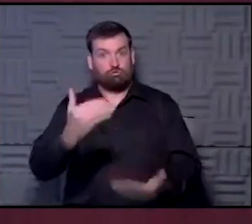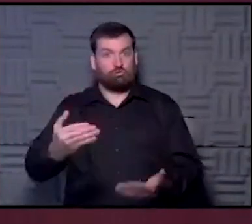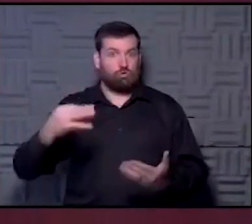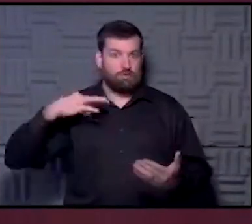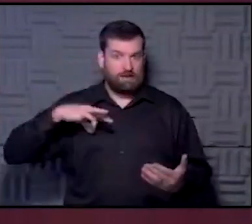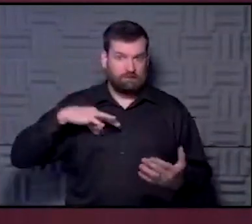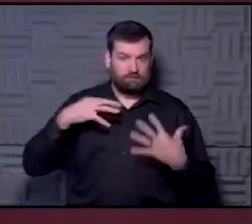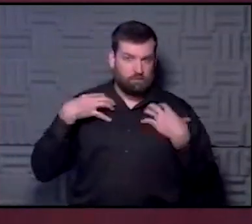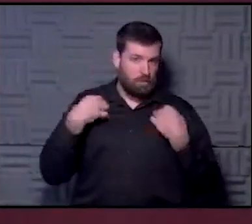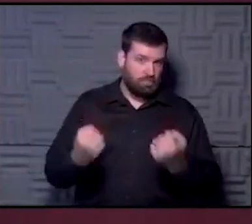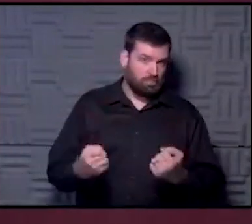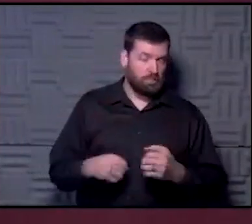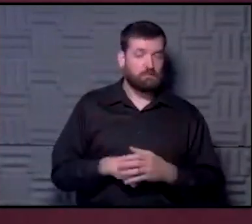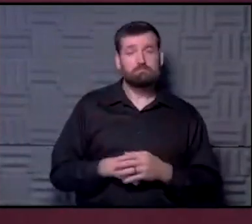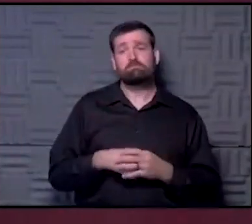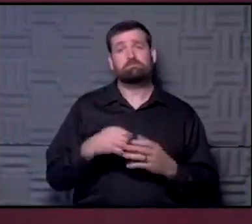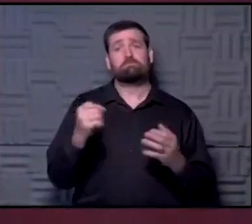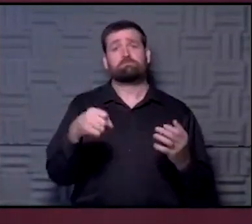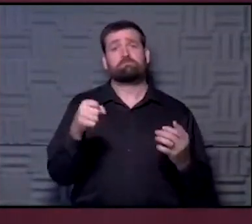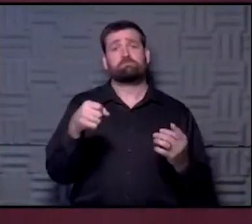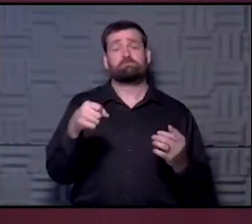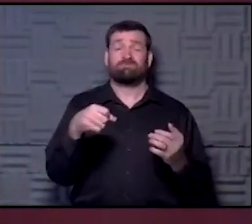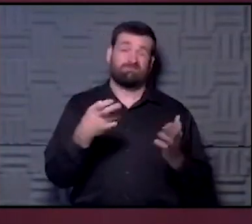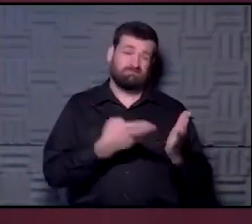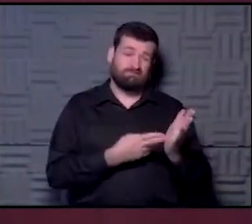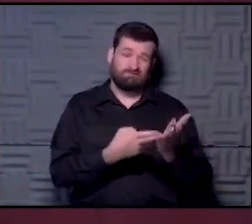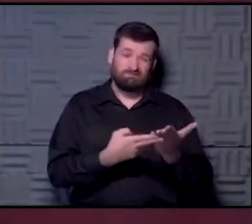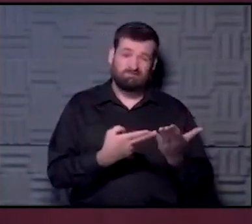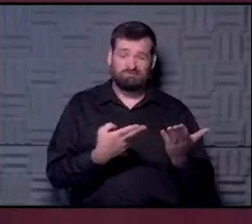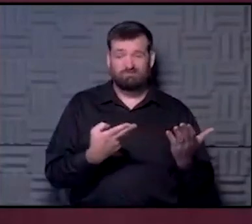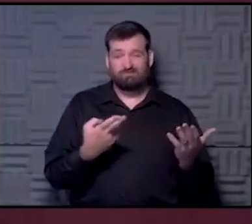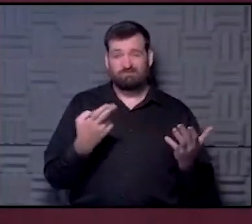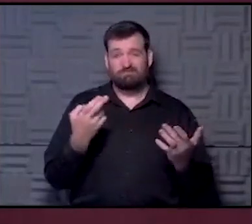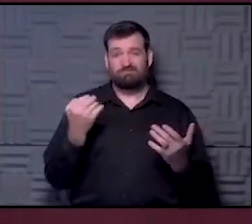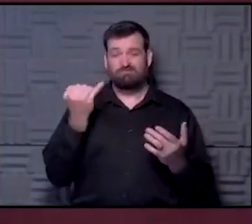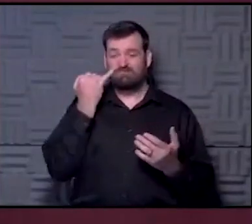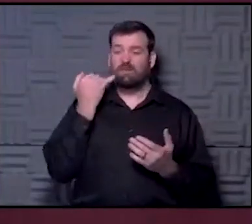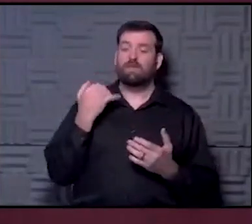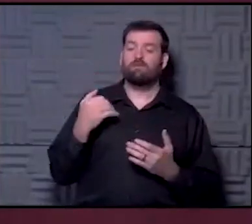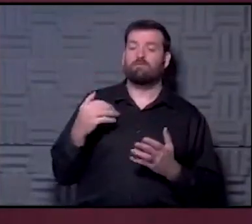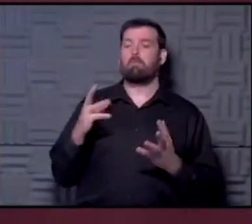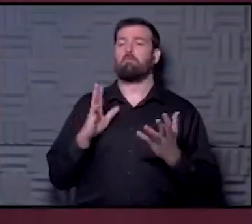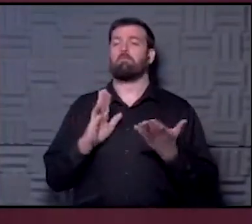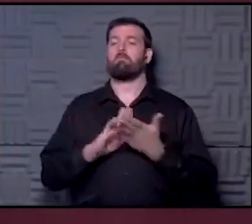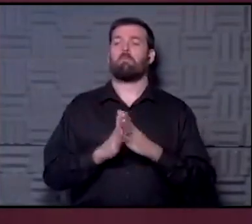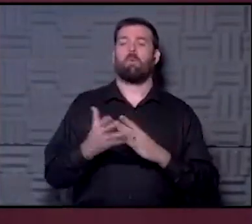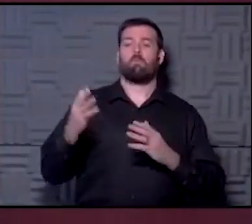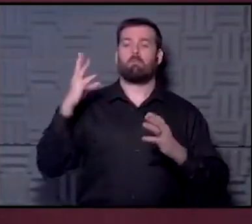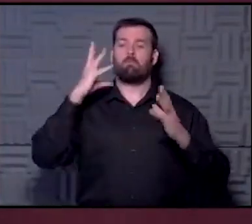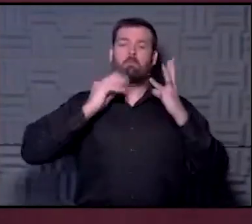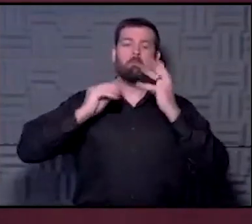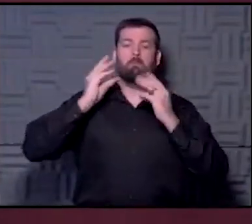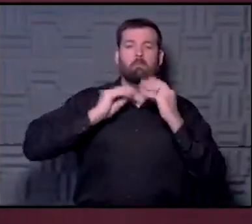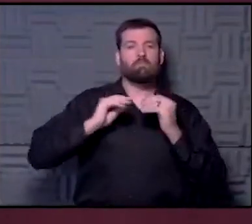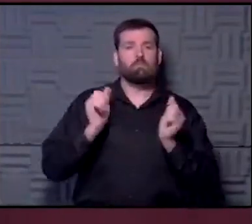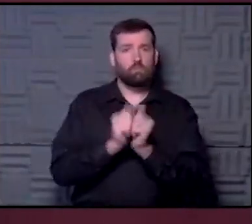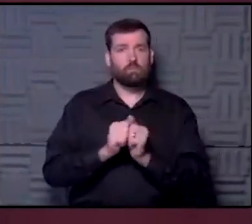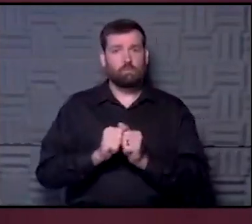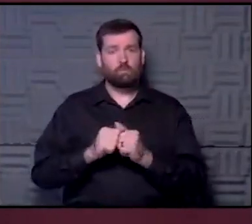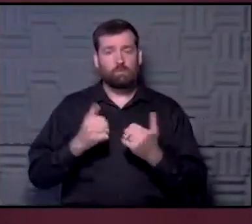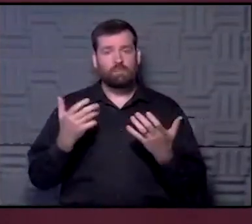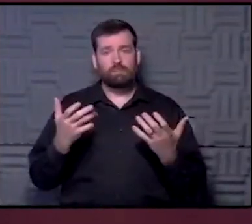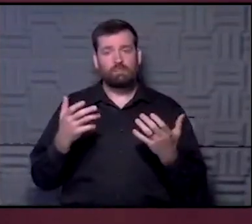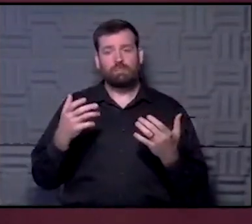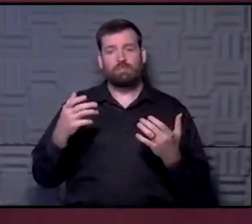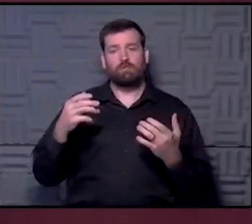benefits. So yeah, I mean, and quite honestly, if we get to know our spices and maybe play with a little flavor, we might be able to reduce that